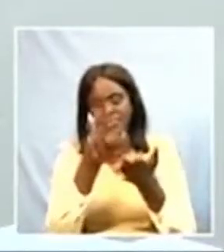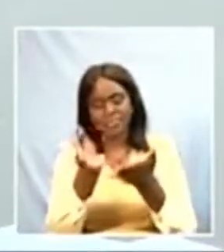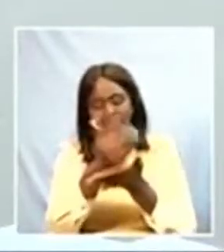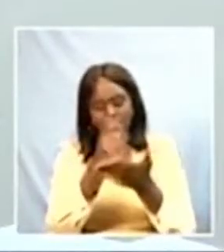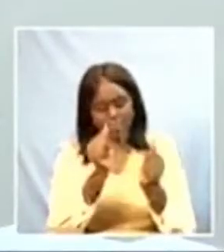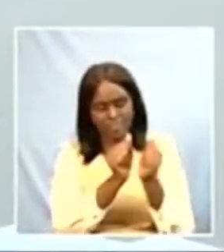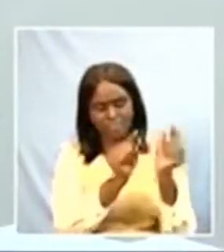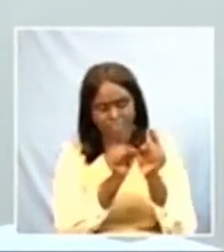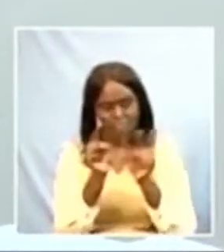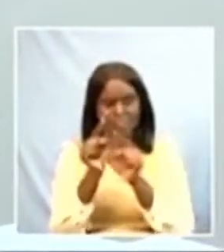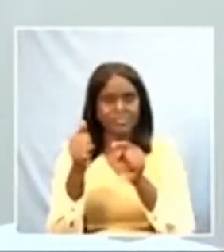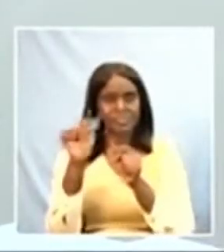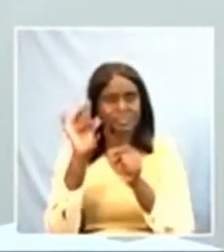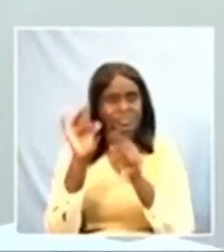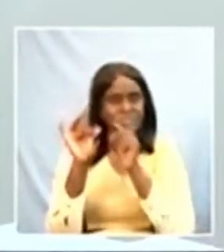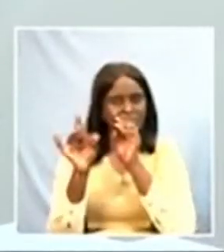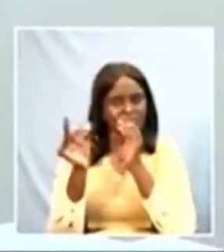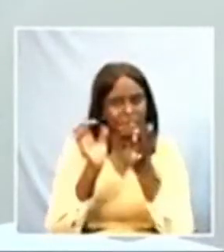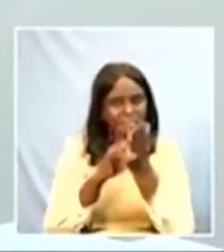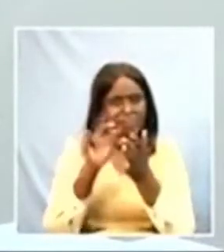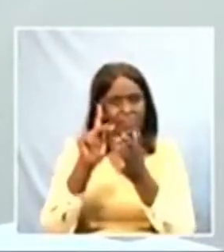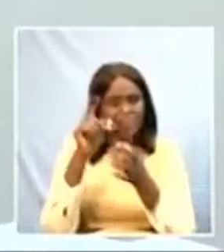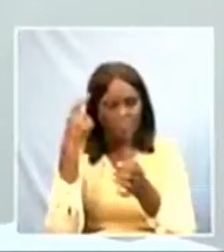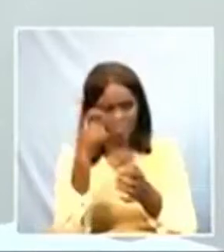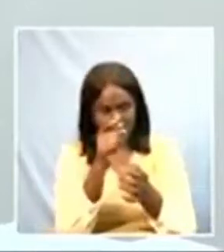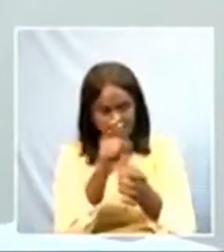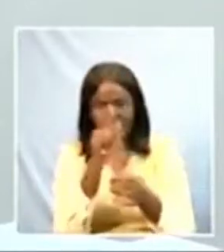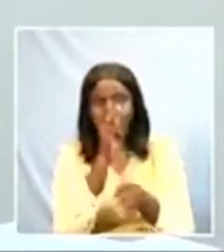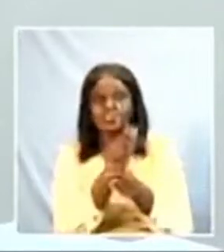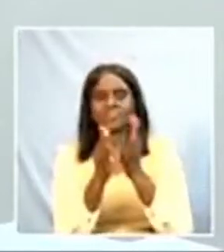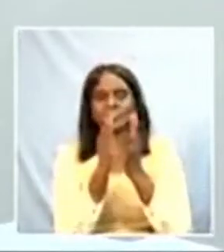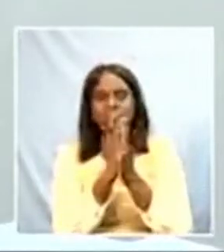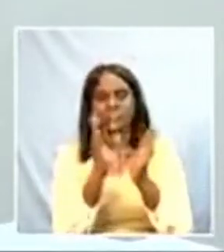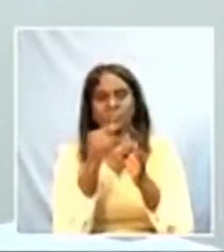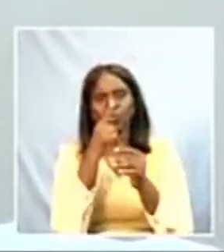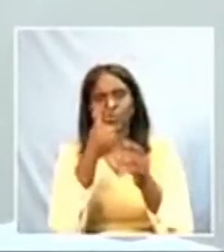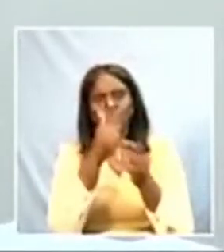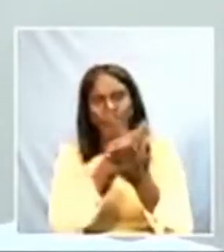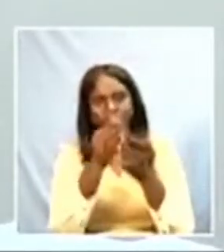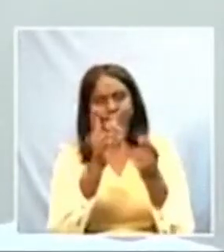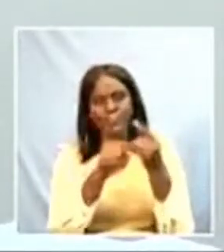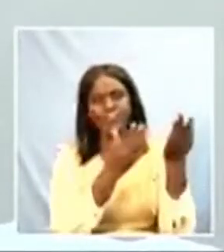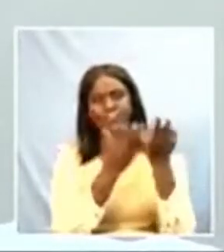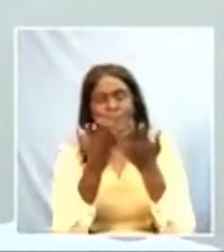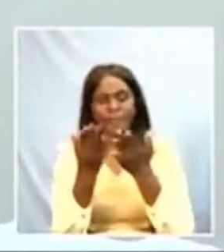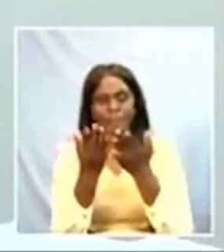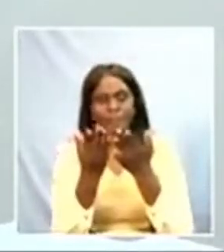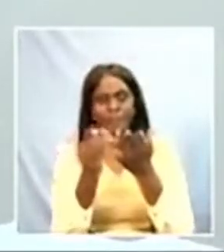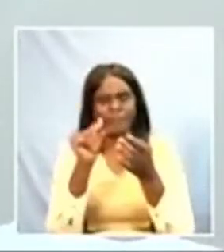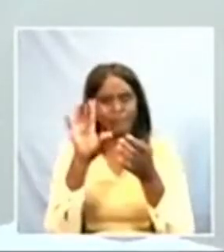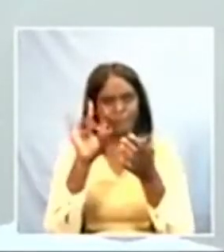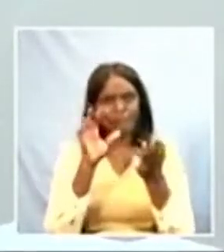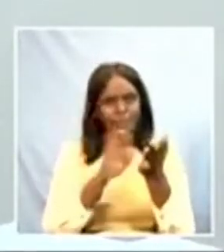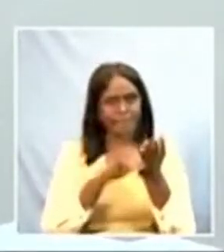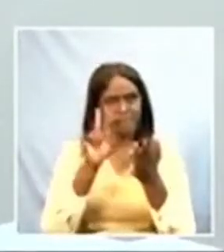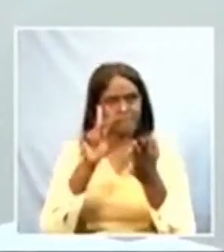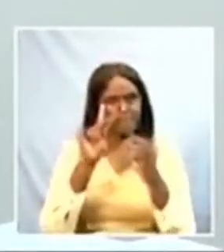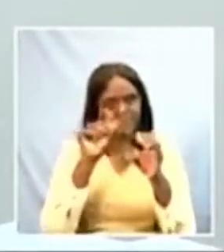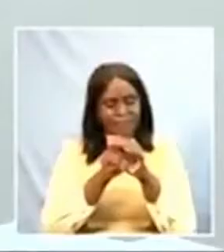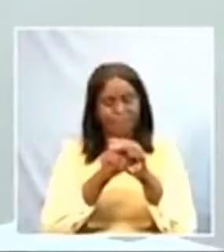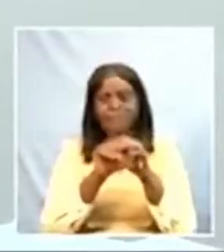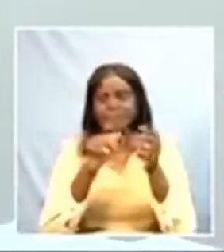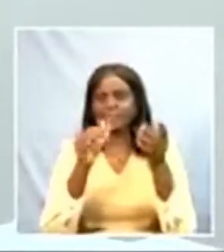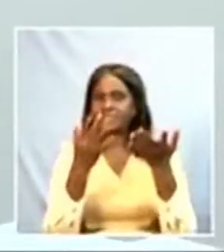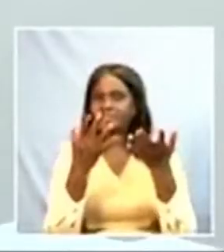and also the 18,000 kwacha that you slapped on this contractor who failed to deliver 18,000 kwacha in